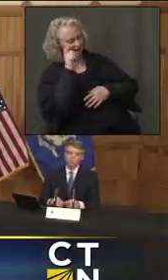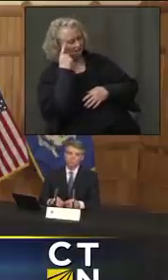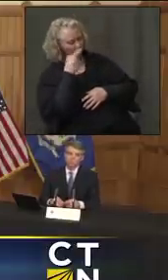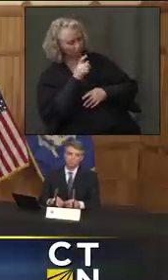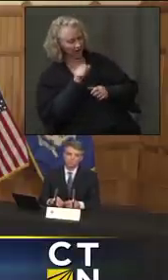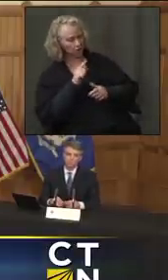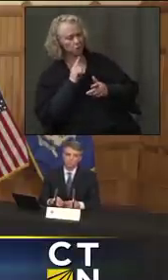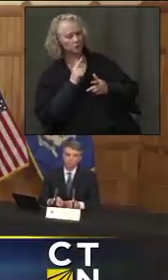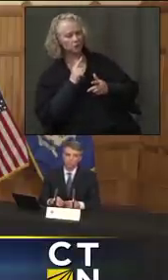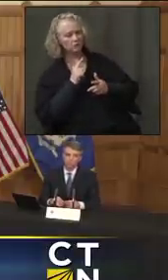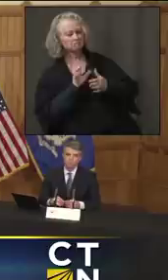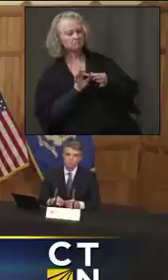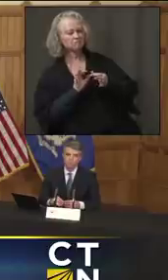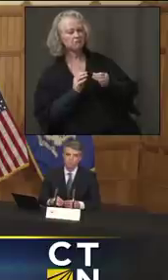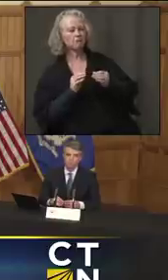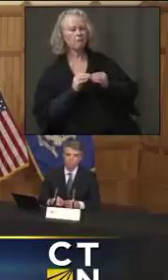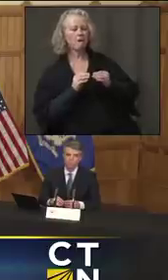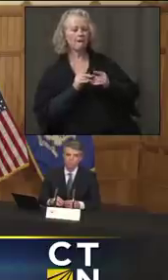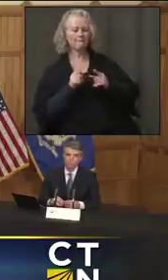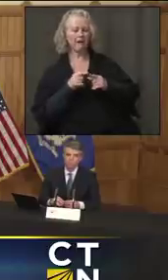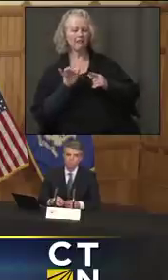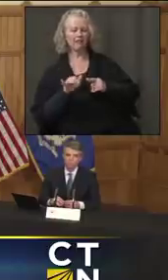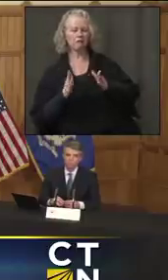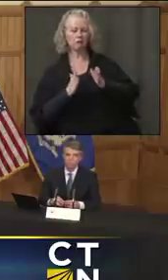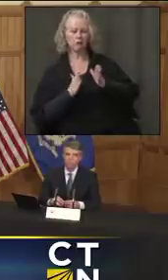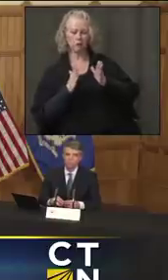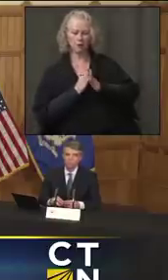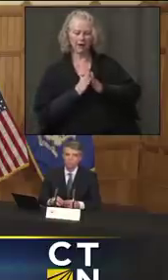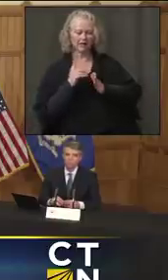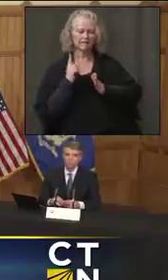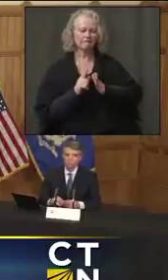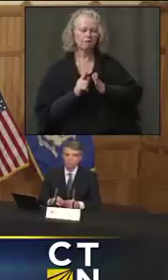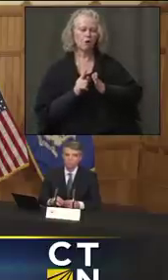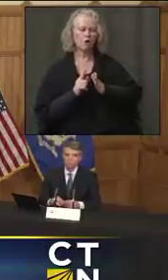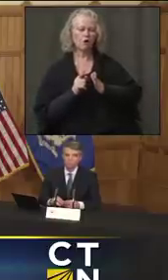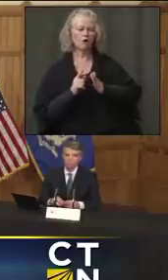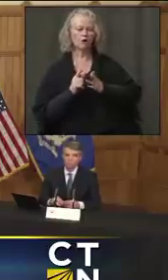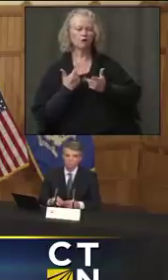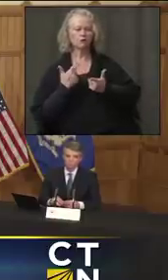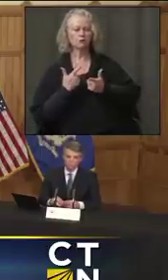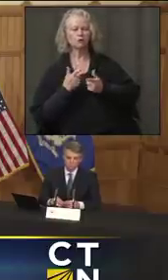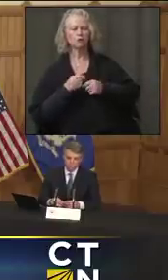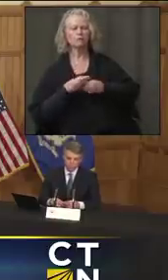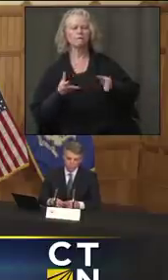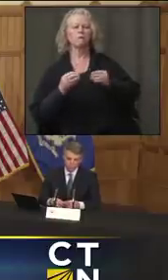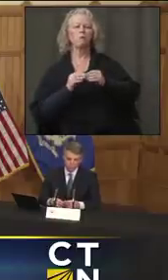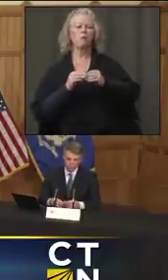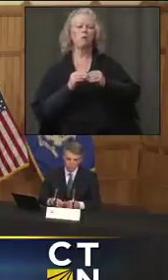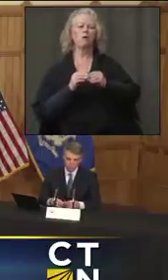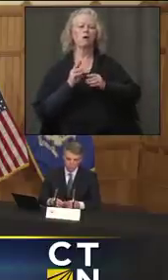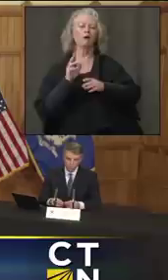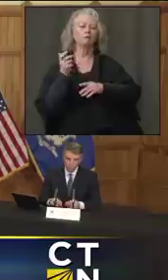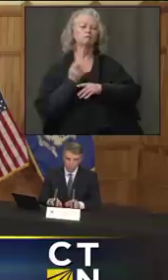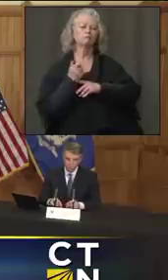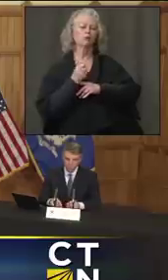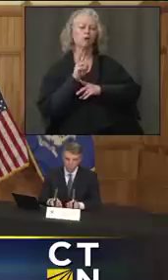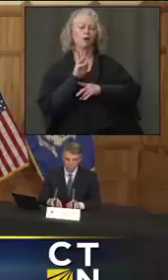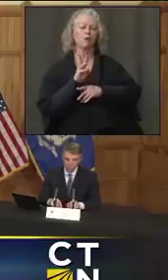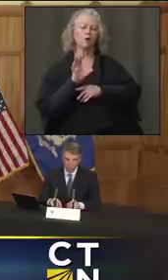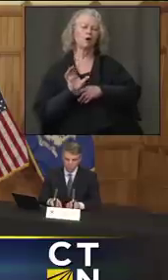share on the request to expand workers' compensation cover to essential